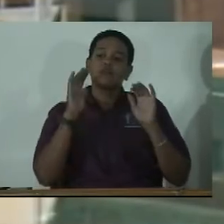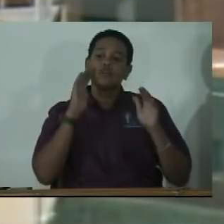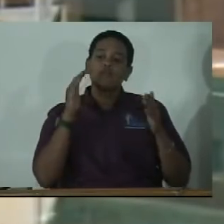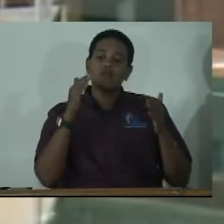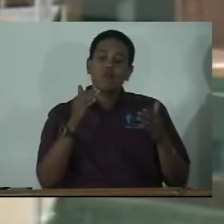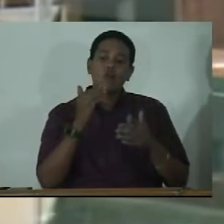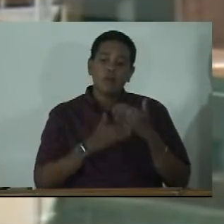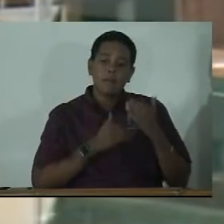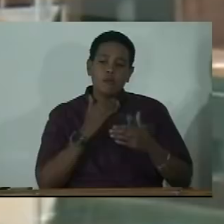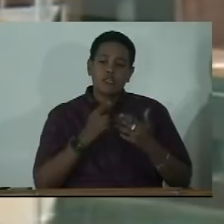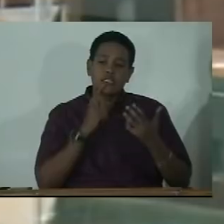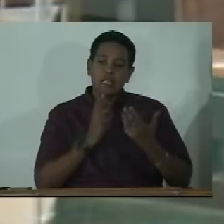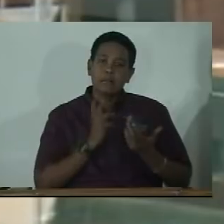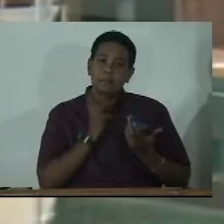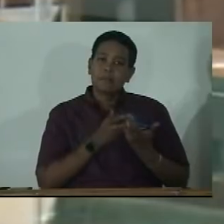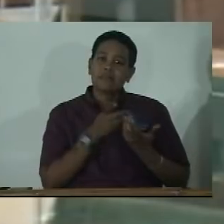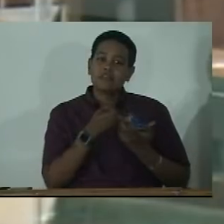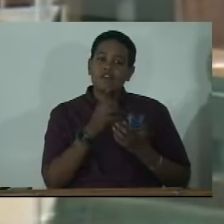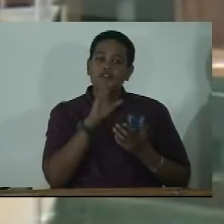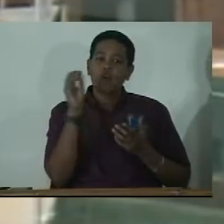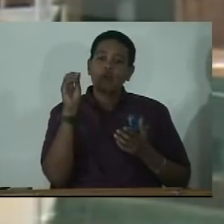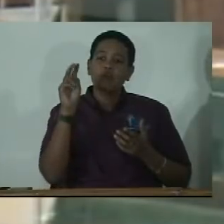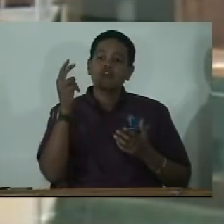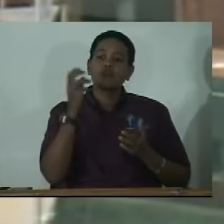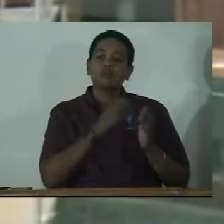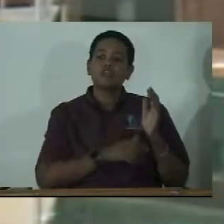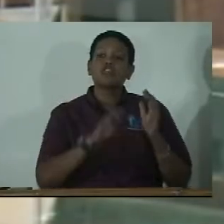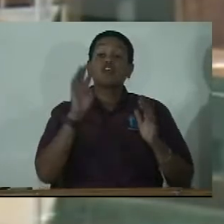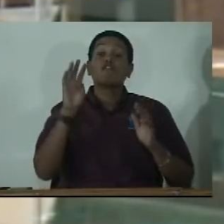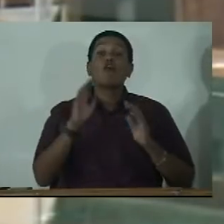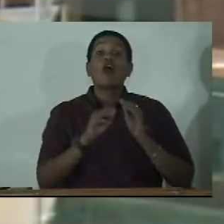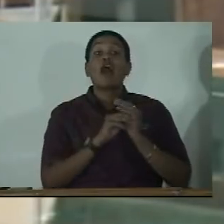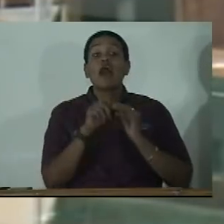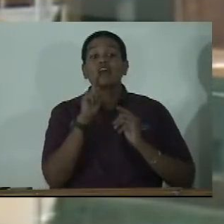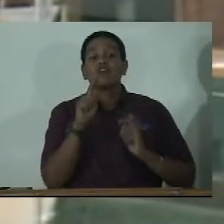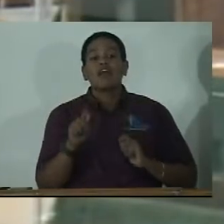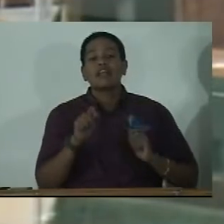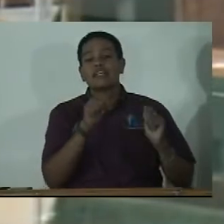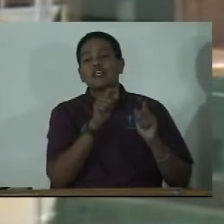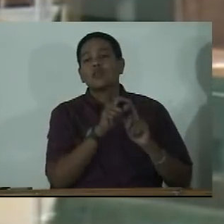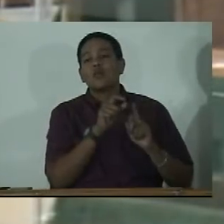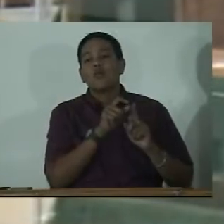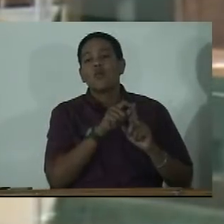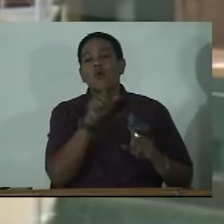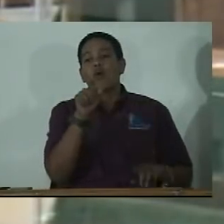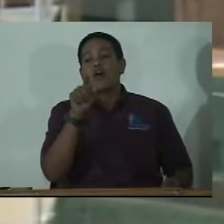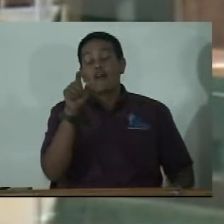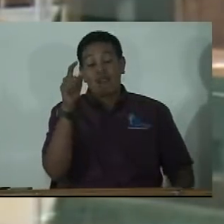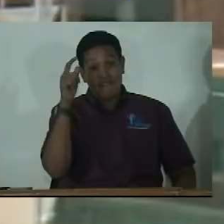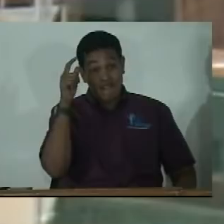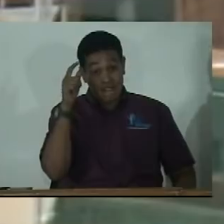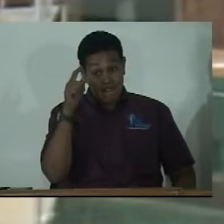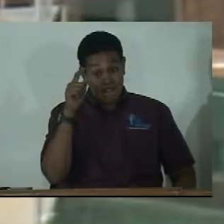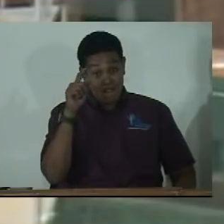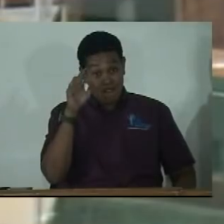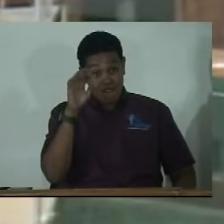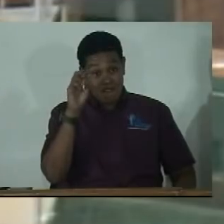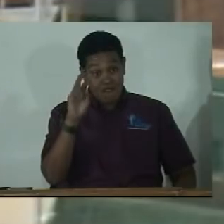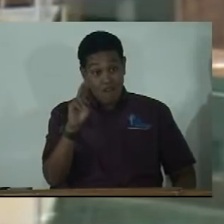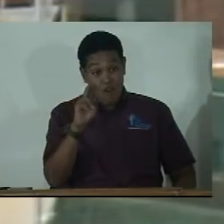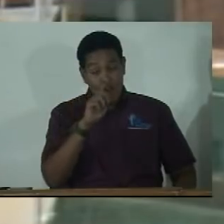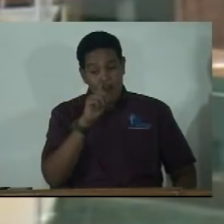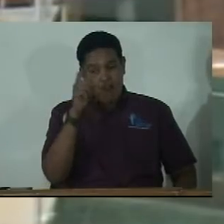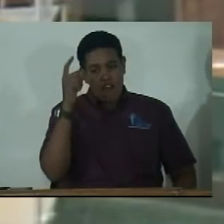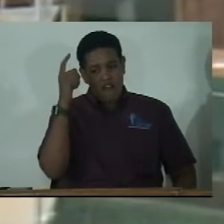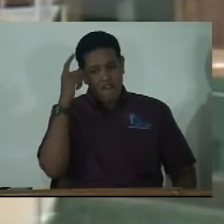and meetings of the corporation, at subsection 4 thereof, by deleting the word 4 and replacing it with 7,